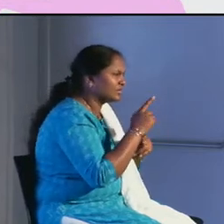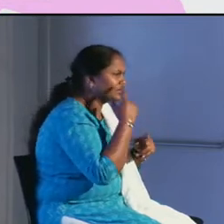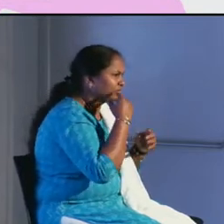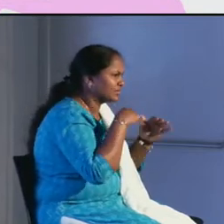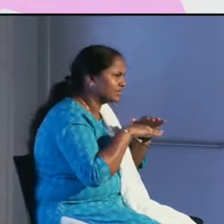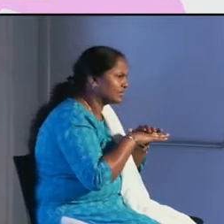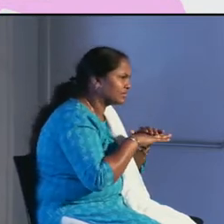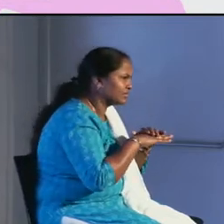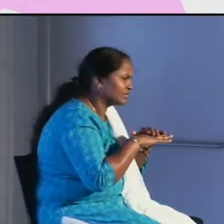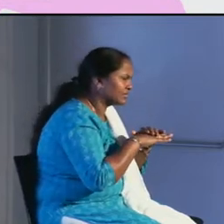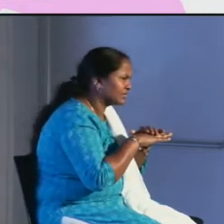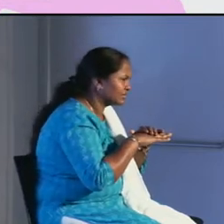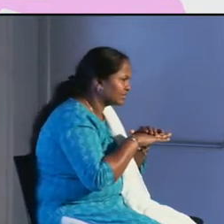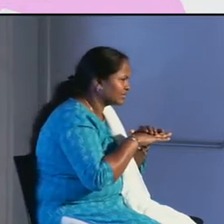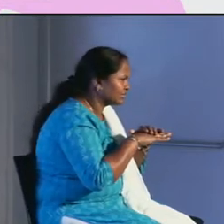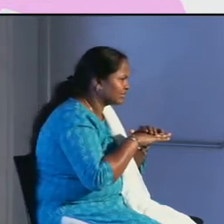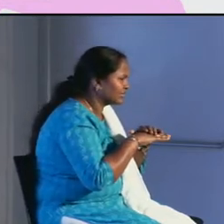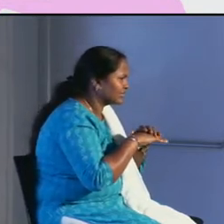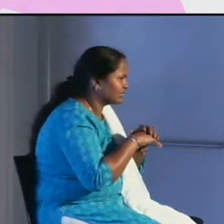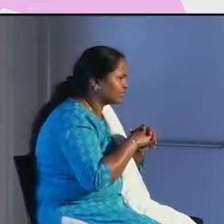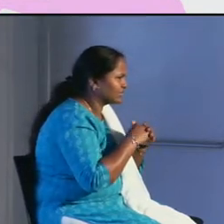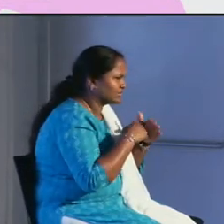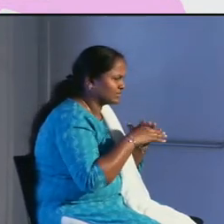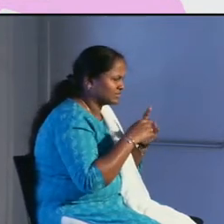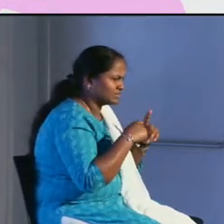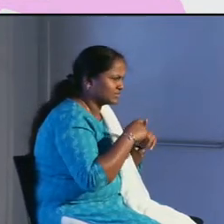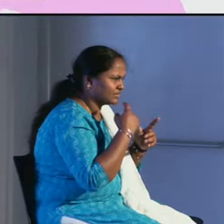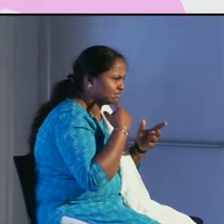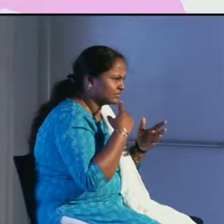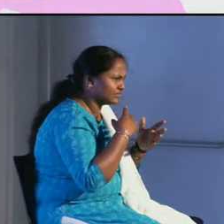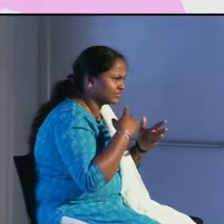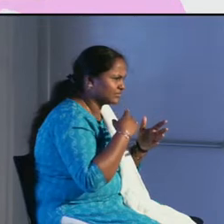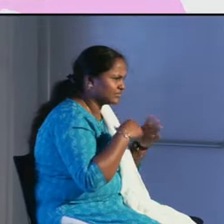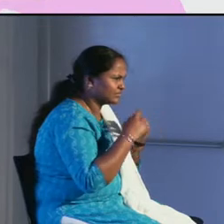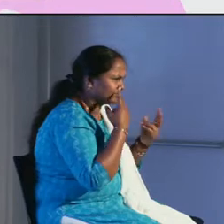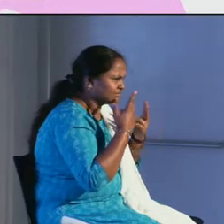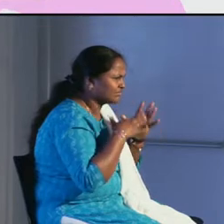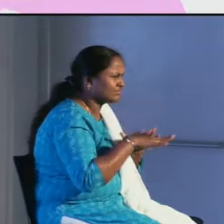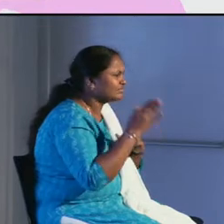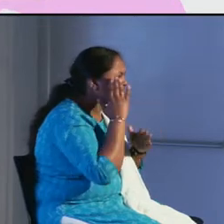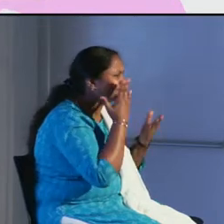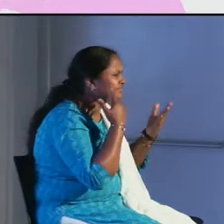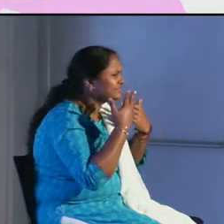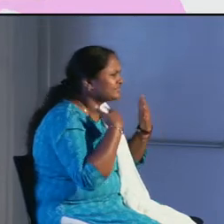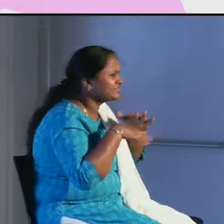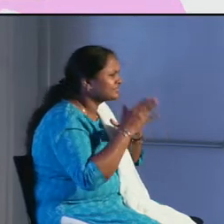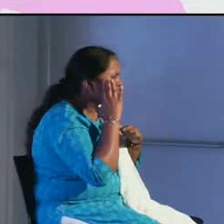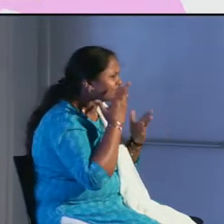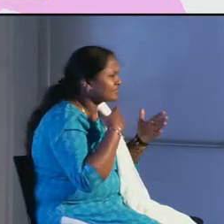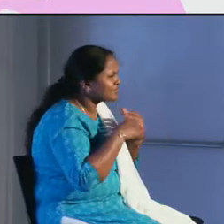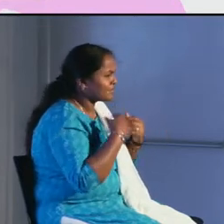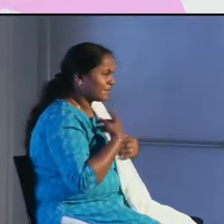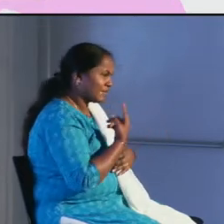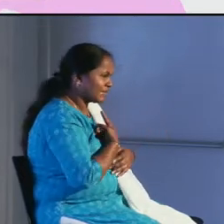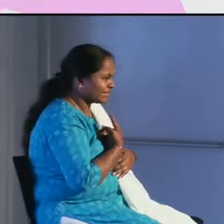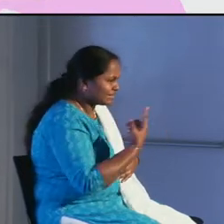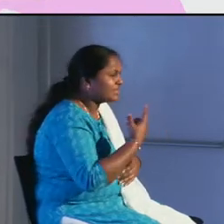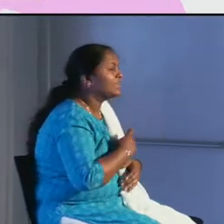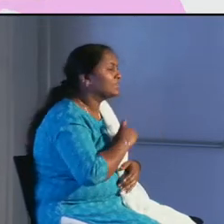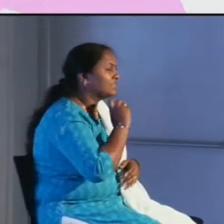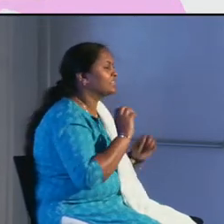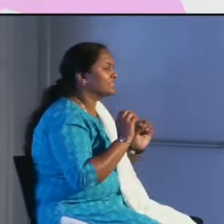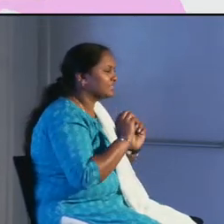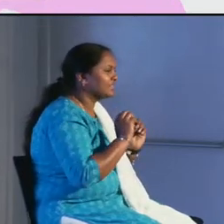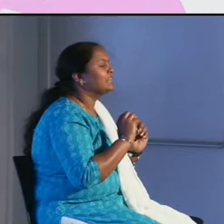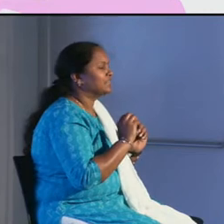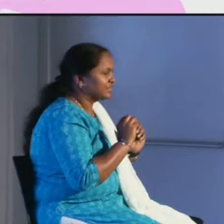reason over it. We don't have any reason over it. Majorly, we don't have any reason over it. We don't have any reason over it. We don't have any reason over it. We